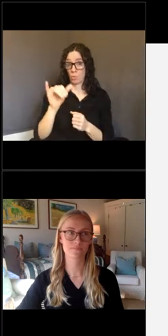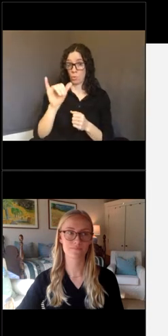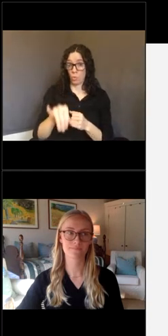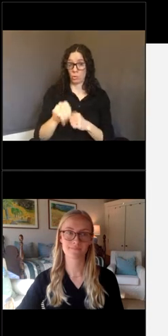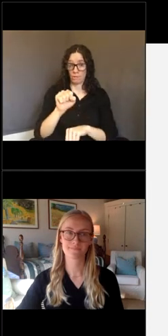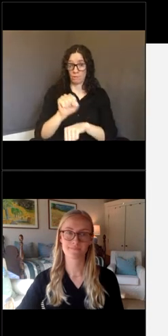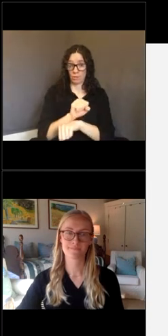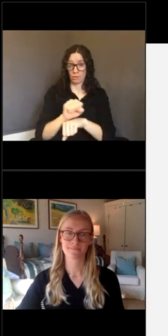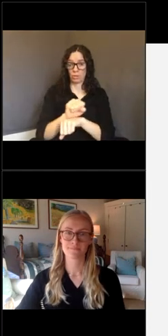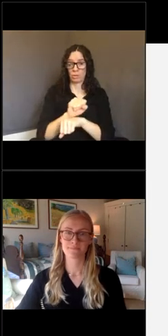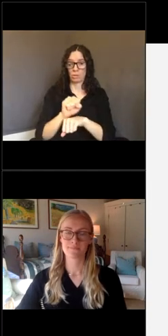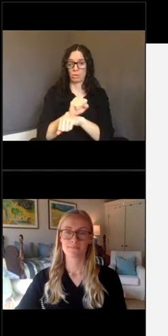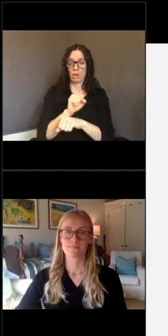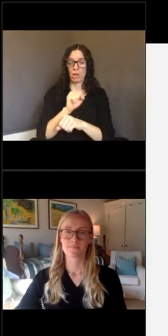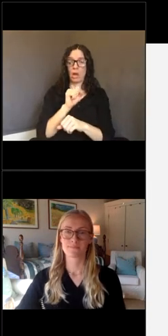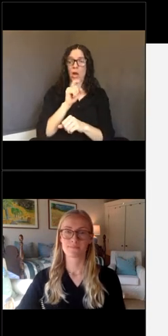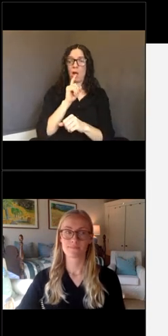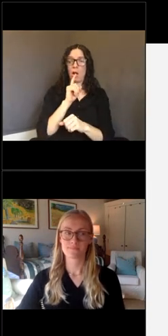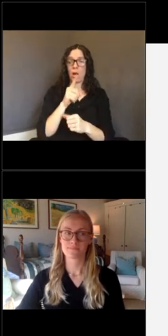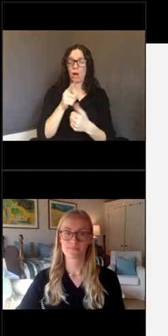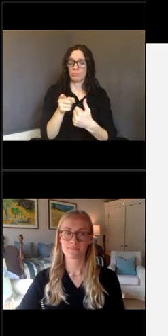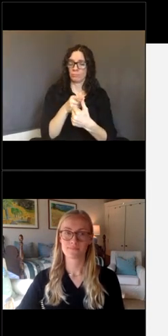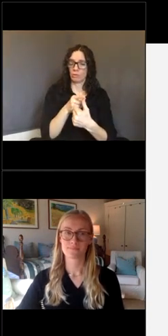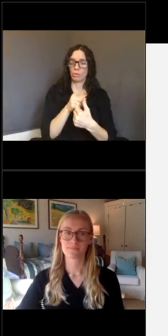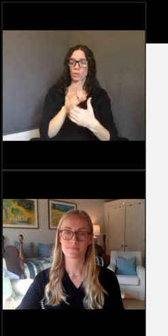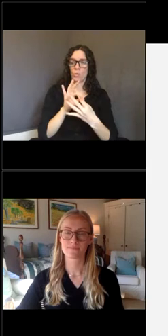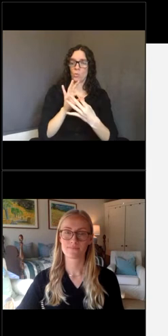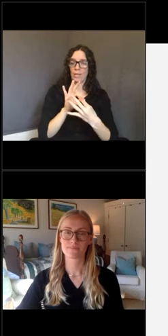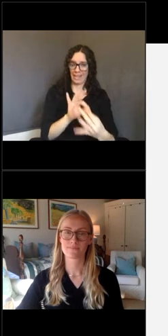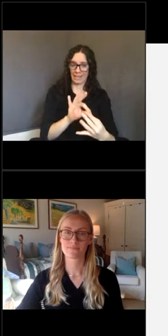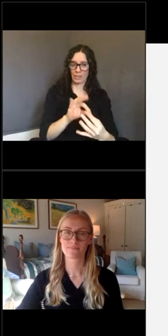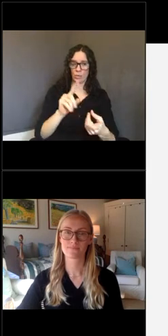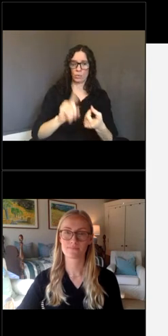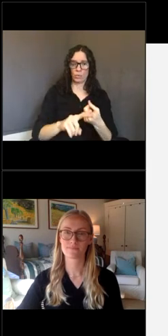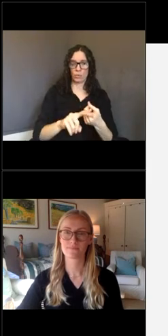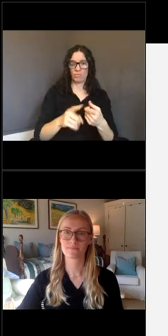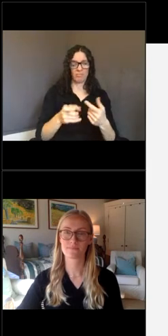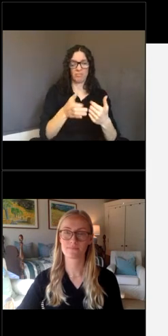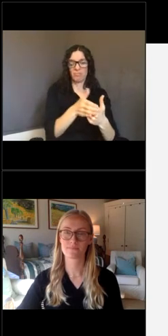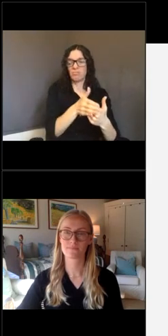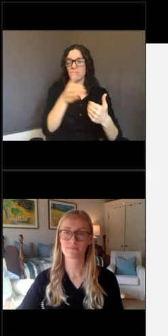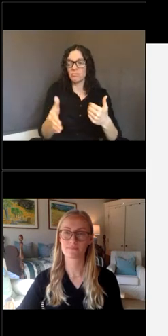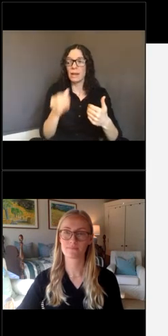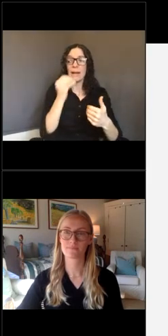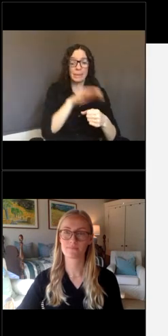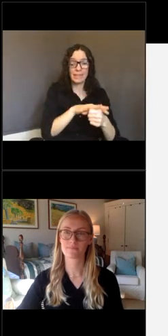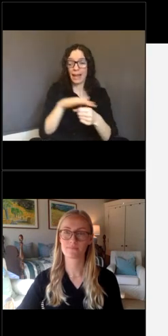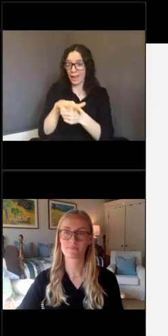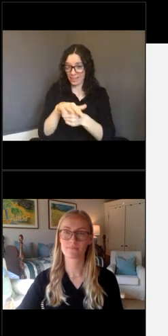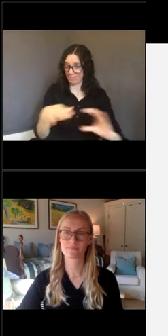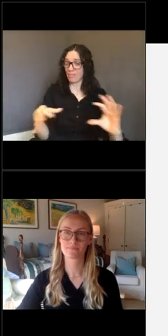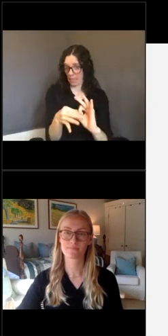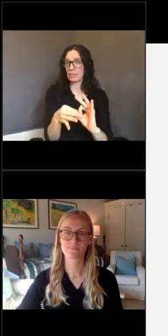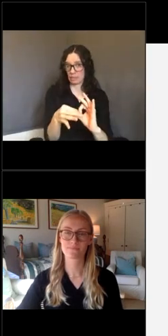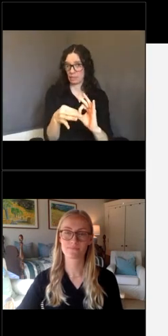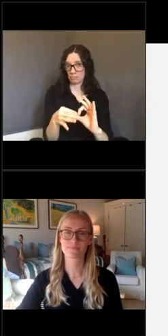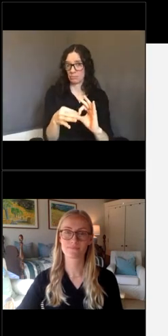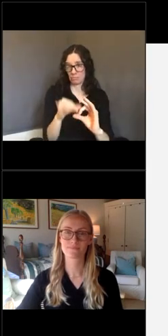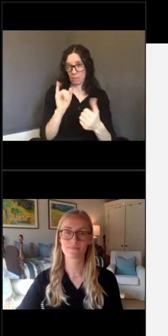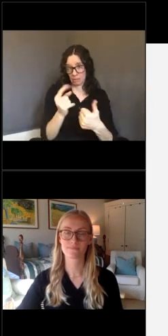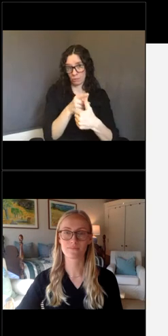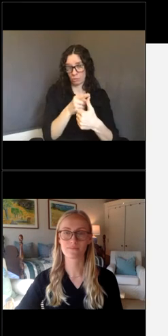related first to continuing connecting adjacent habitats. The second would